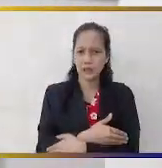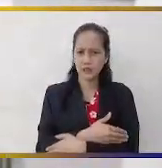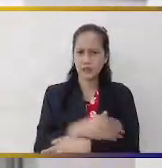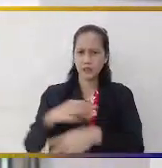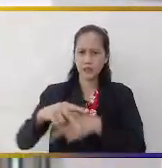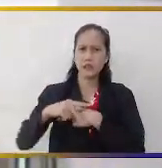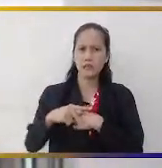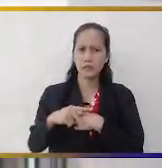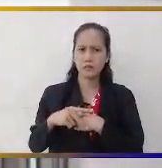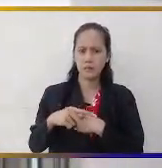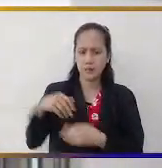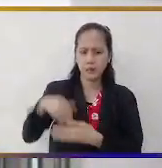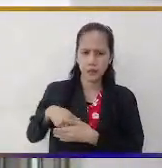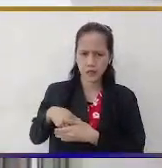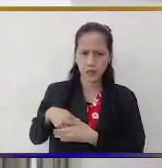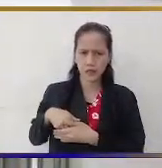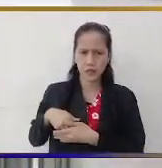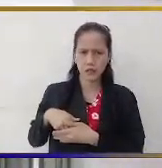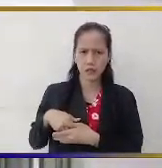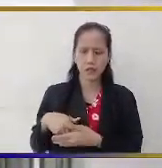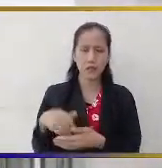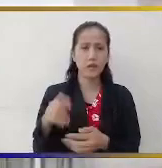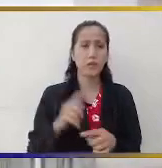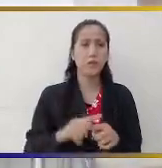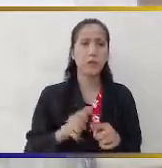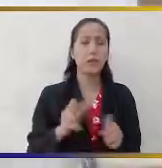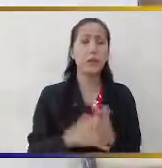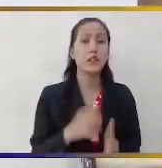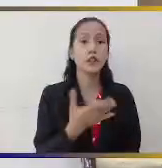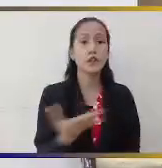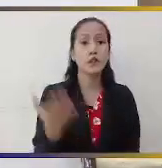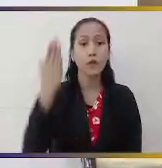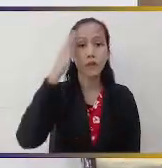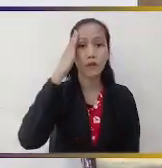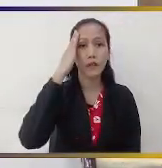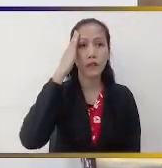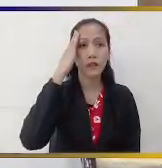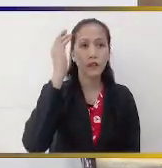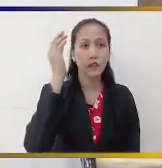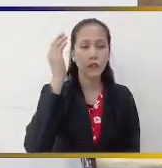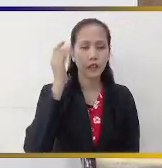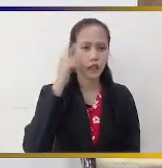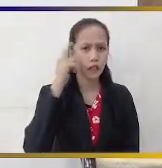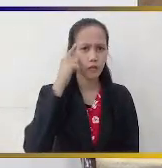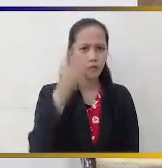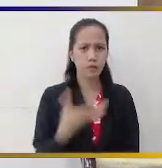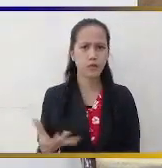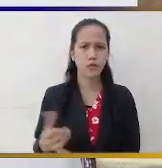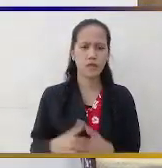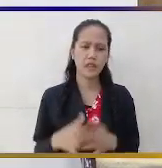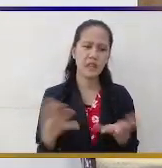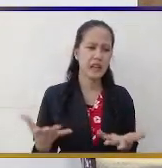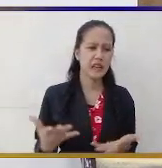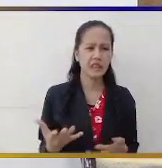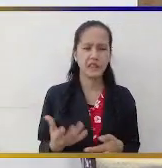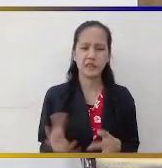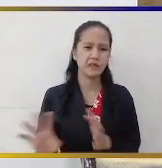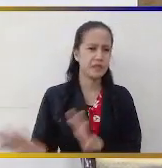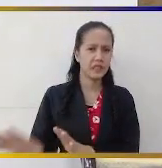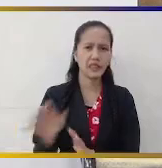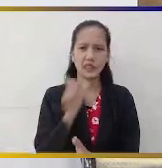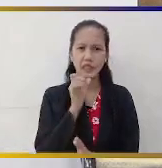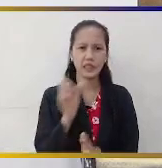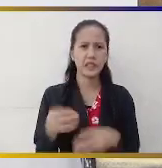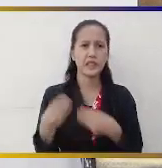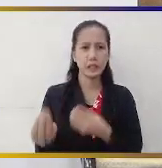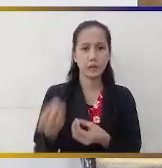on to my money. I'll still be a good Christian. I'll still be a soul winner. I'll still go to Bible college, but I'm going to